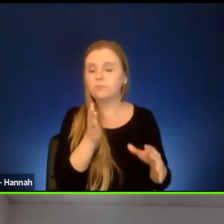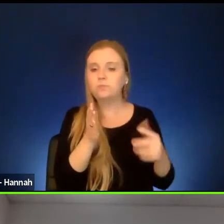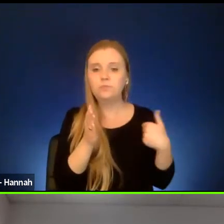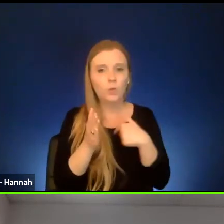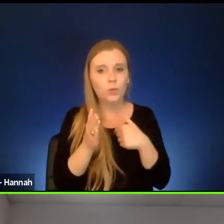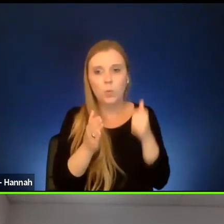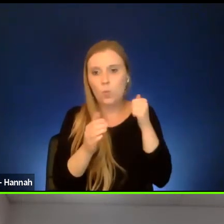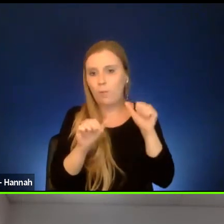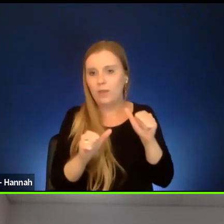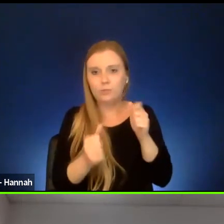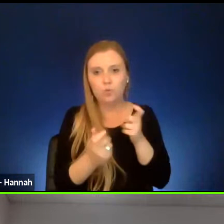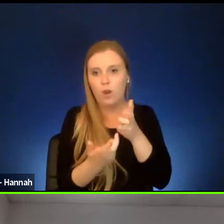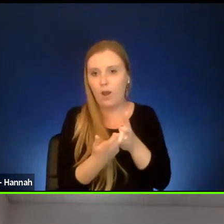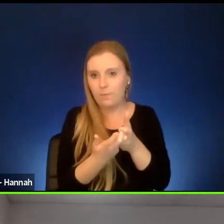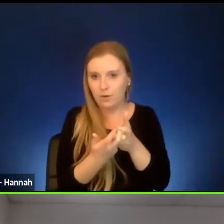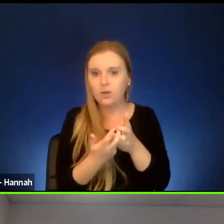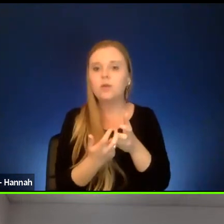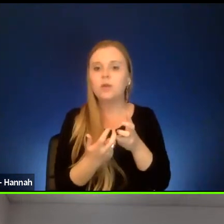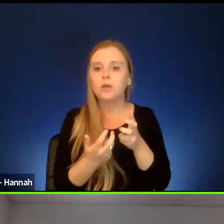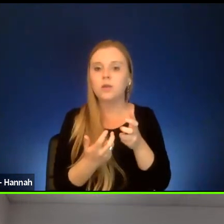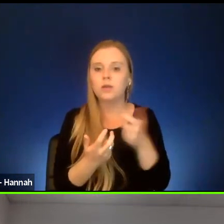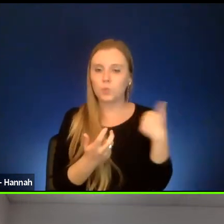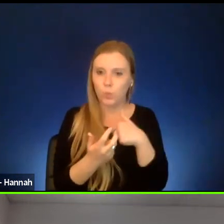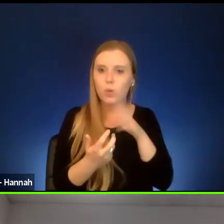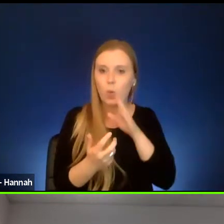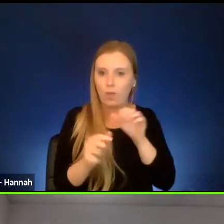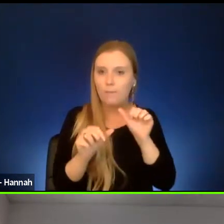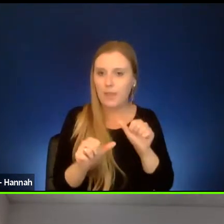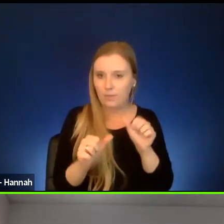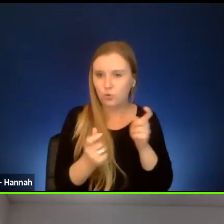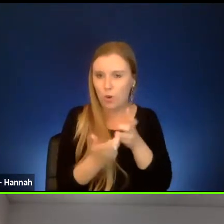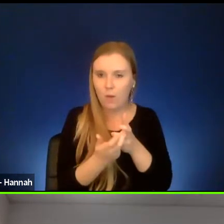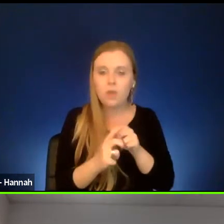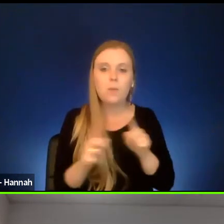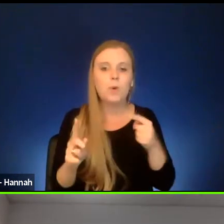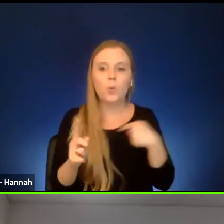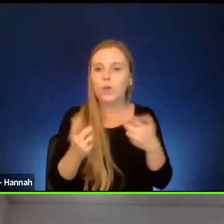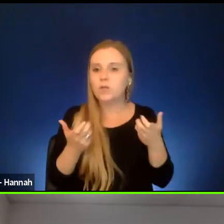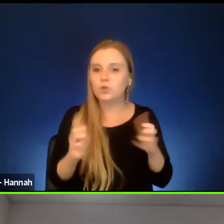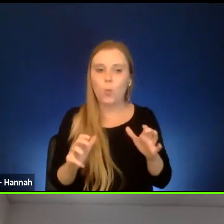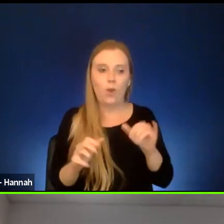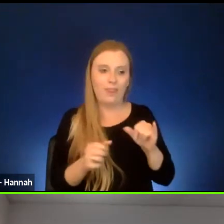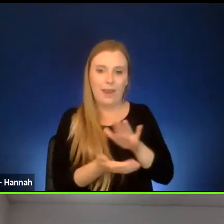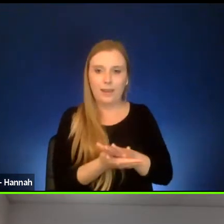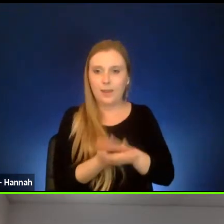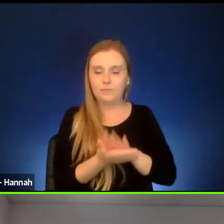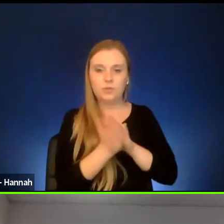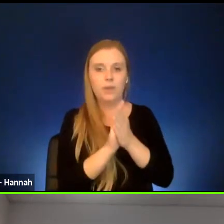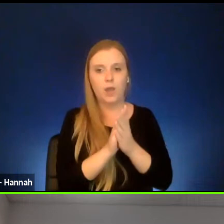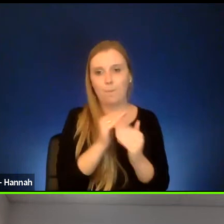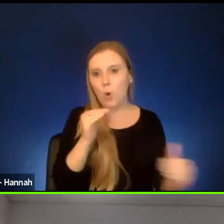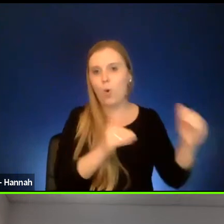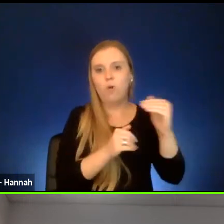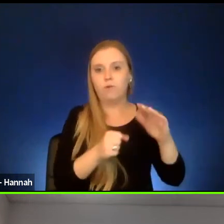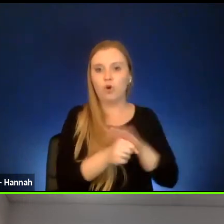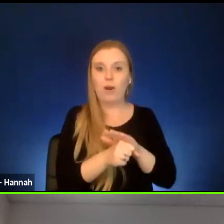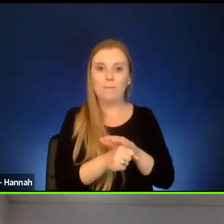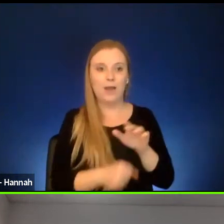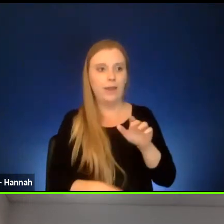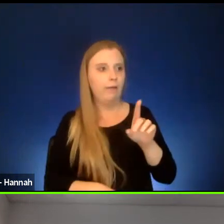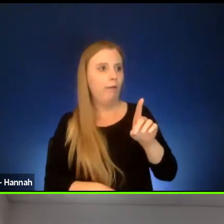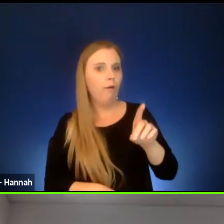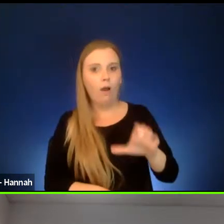accommodate, because we will be able to accommodate. But we just do not want the campus to become overcrowded by 100